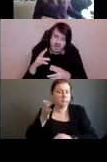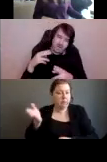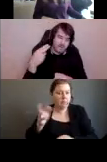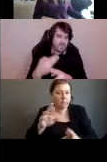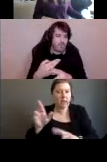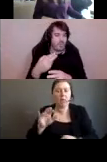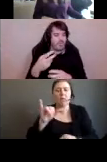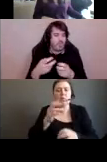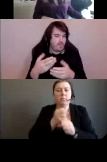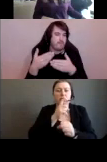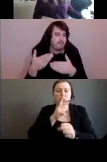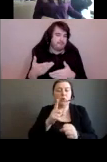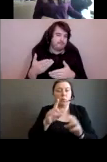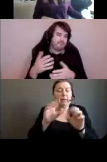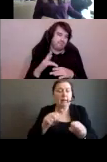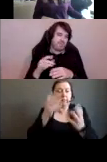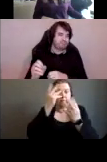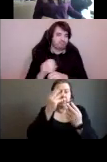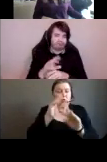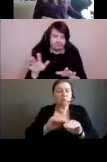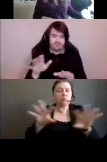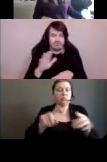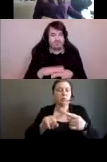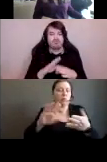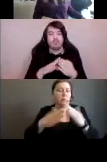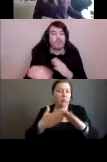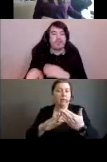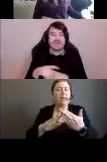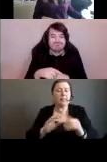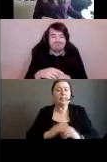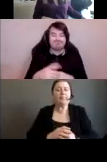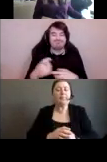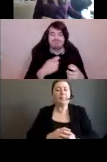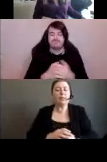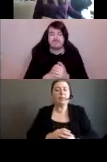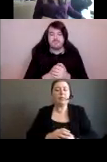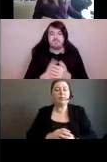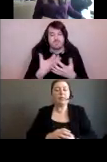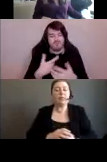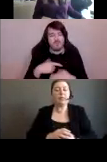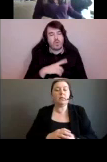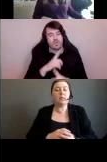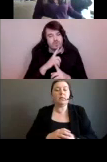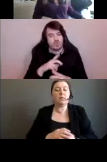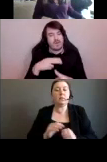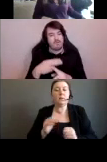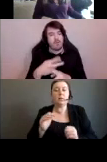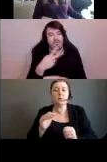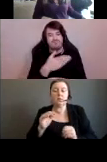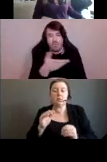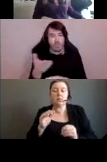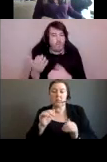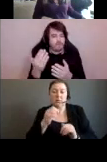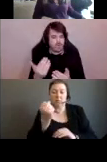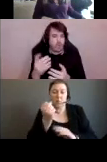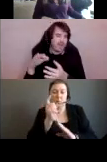these concerns are addressed through the ongoing plans and the rollout that is happening. So bear with